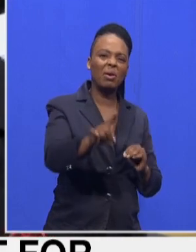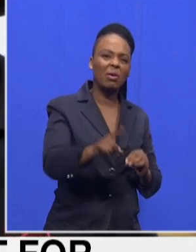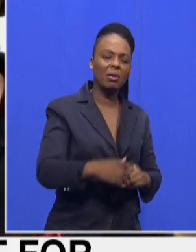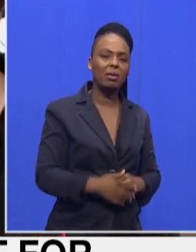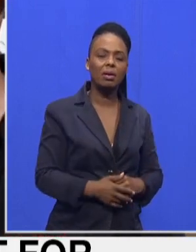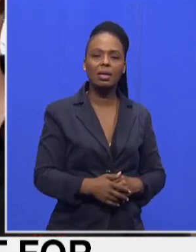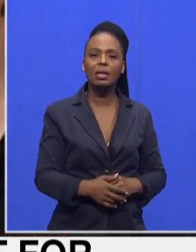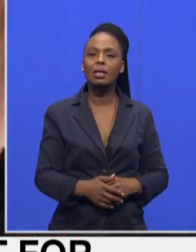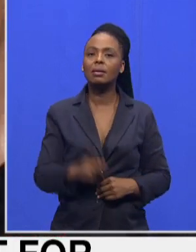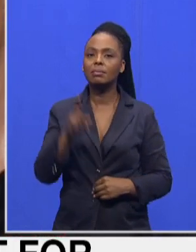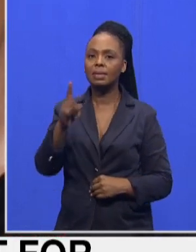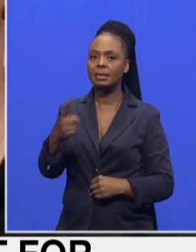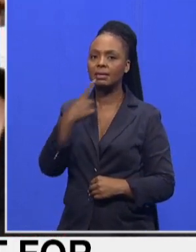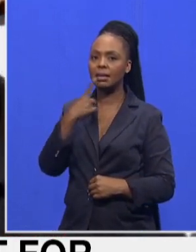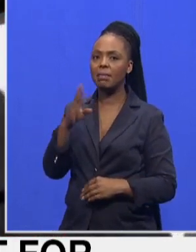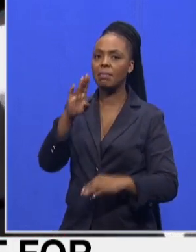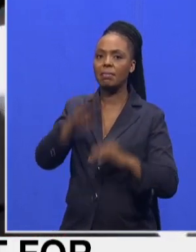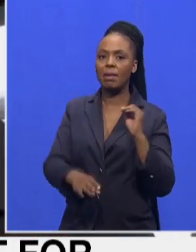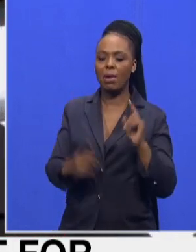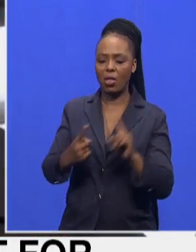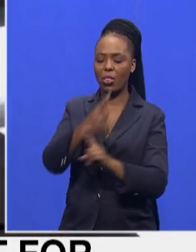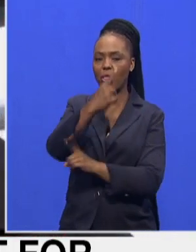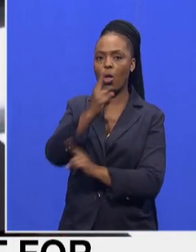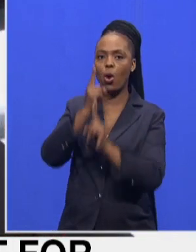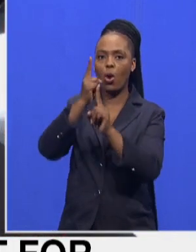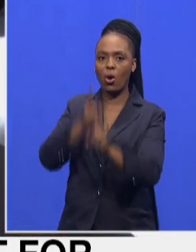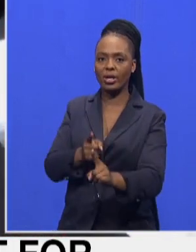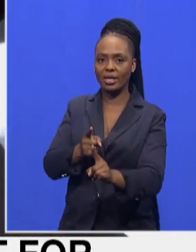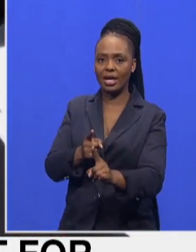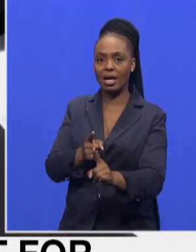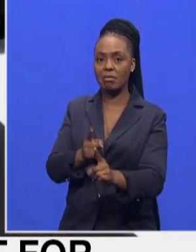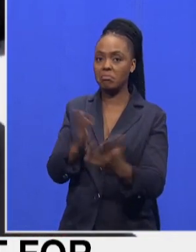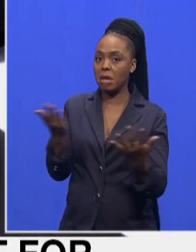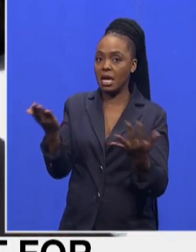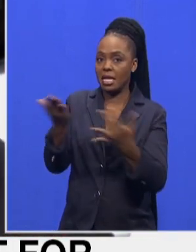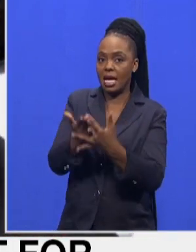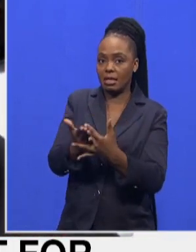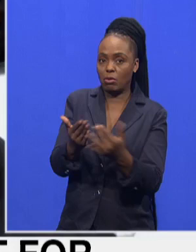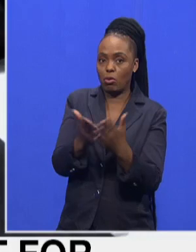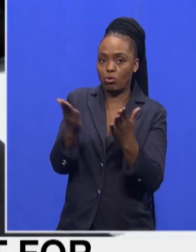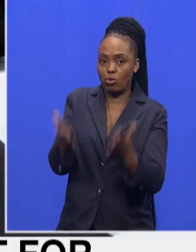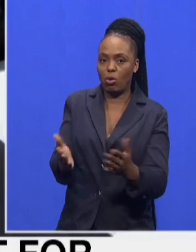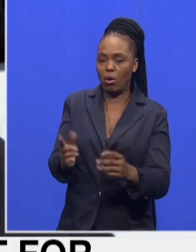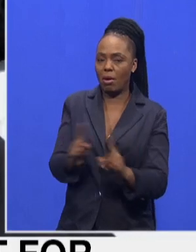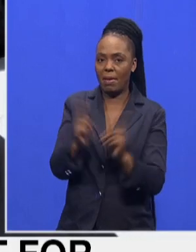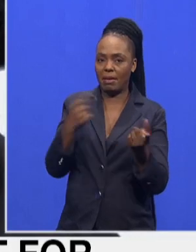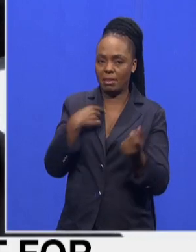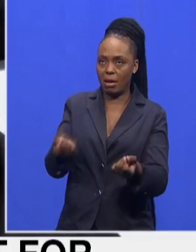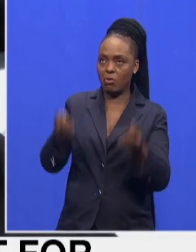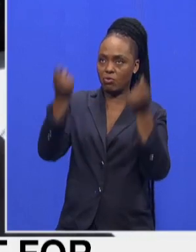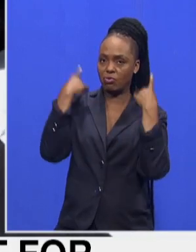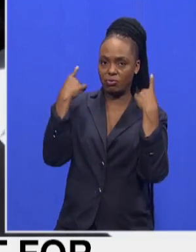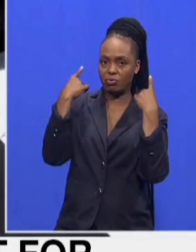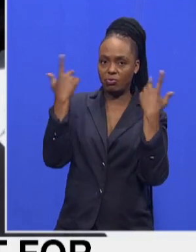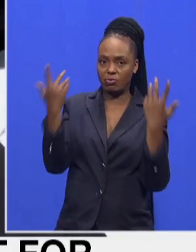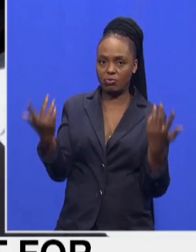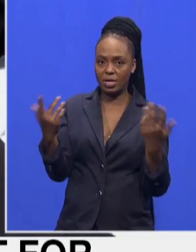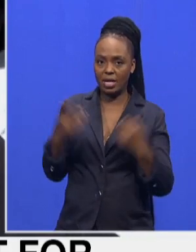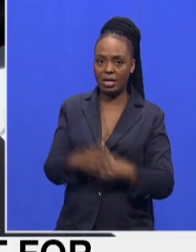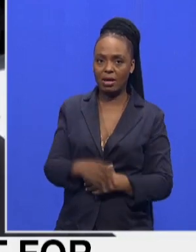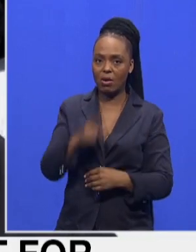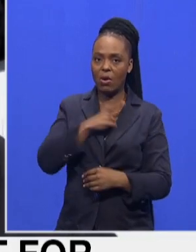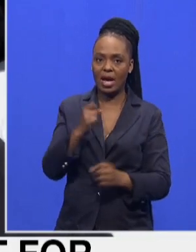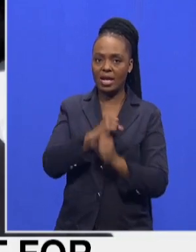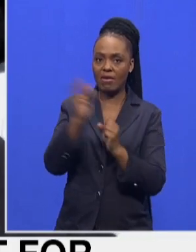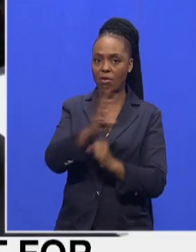are in contempt of order. That's the charge that is there, which is, of course, would not make sense because the interdict was not issued to these students.